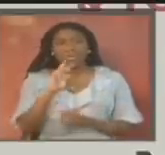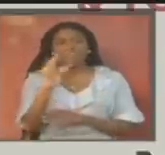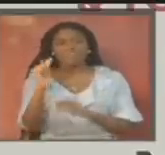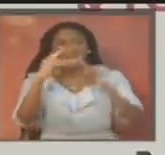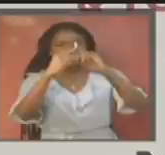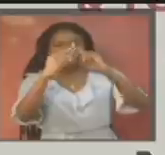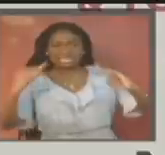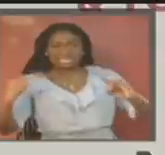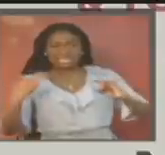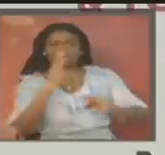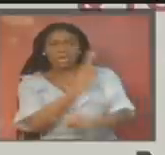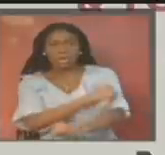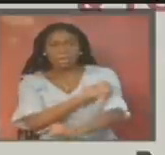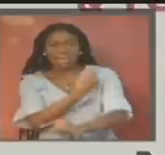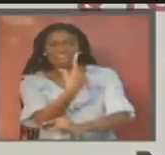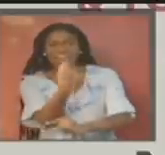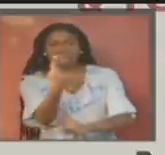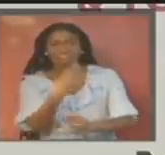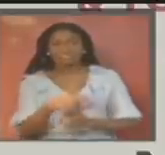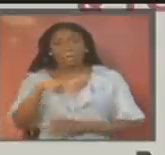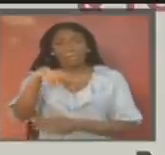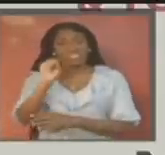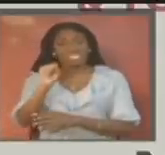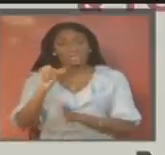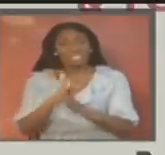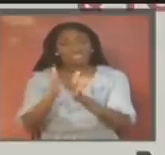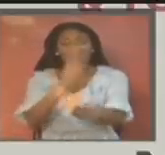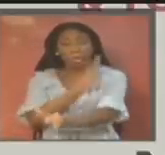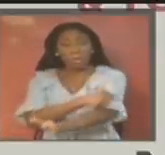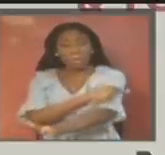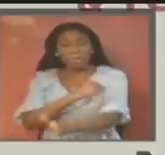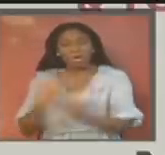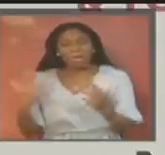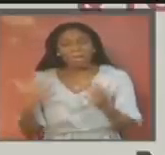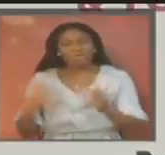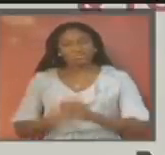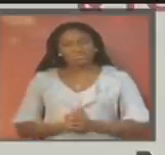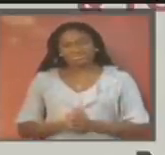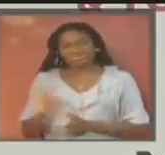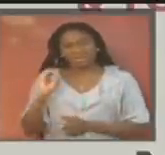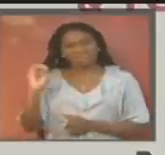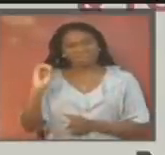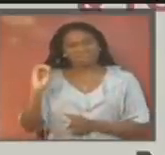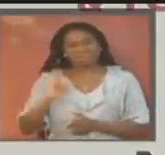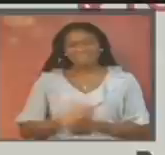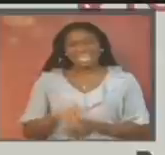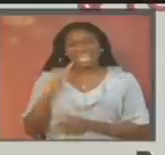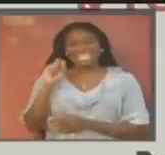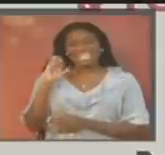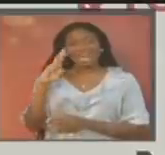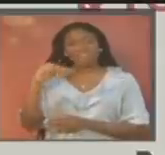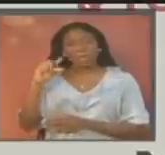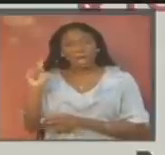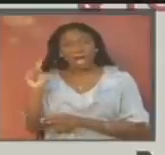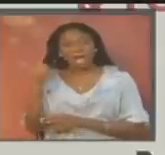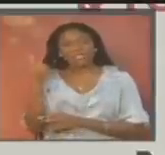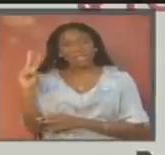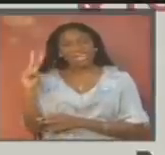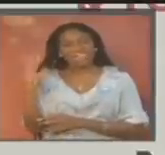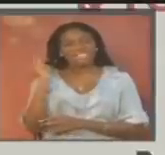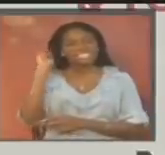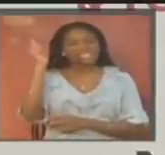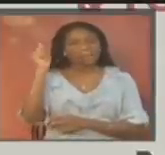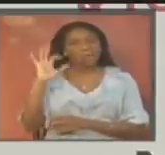11, Port of Spain General Hospital, step-down, nil at this time, Takarigua Facility, 12, and Tobago,